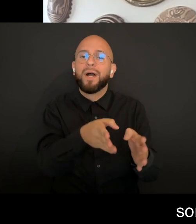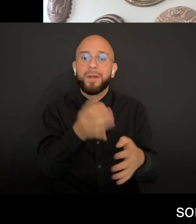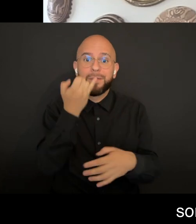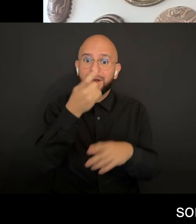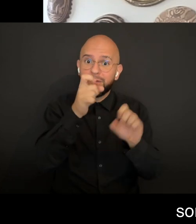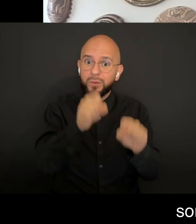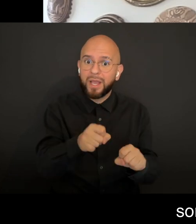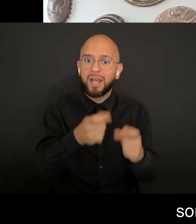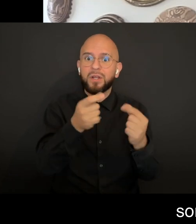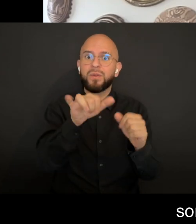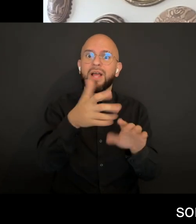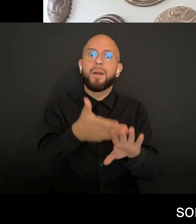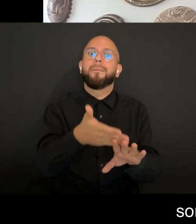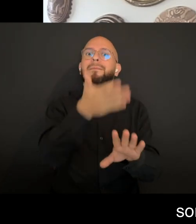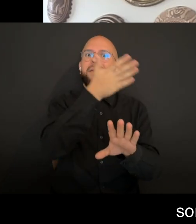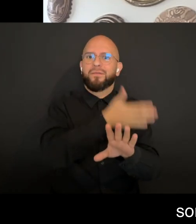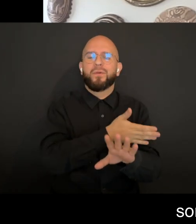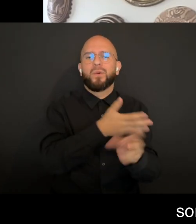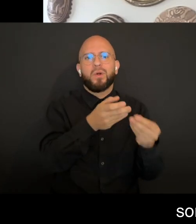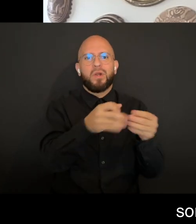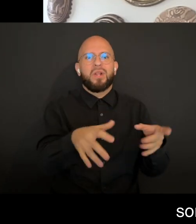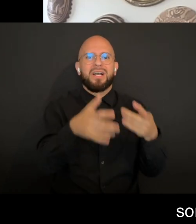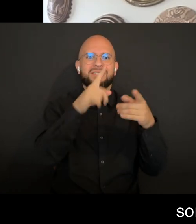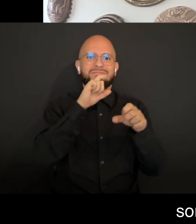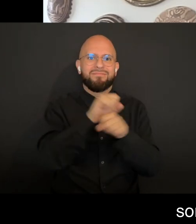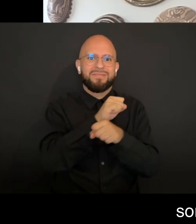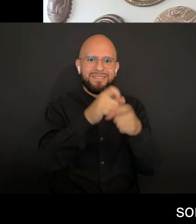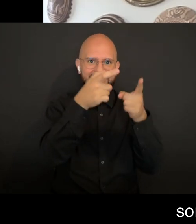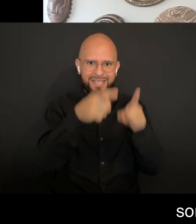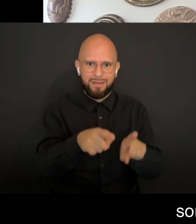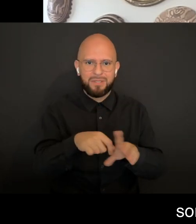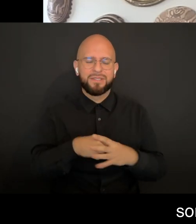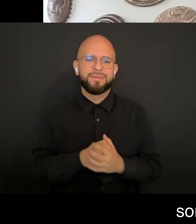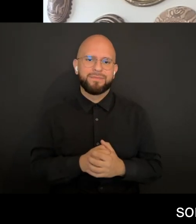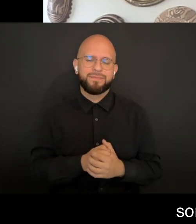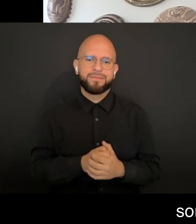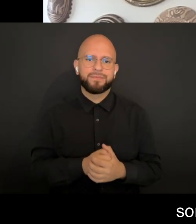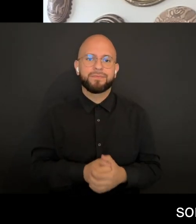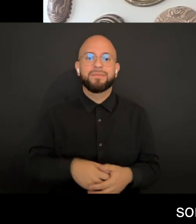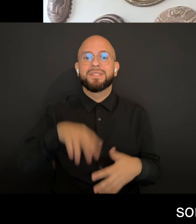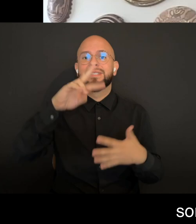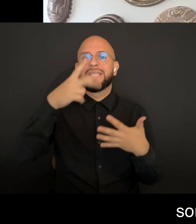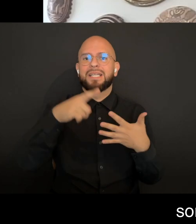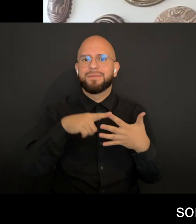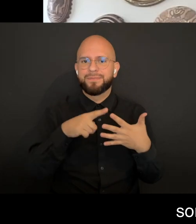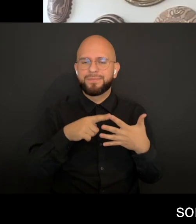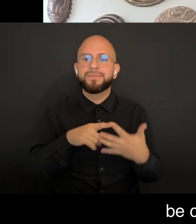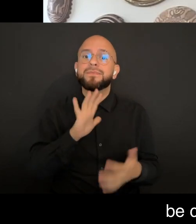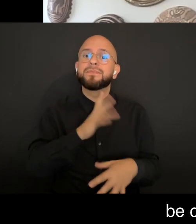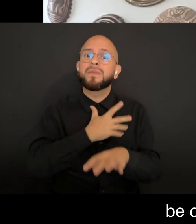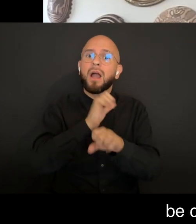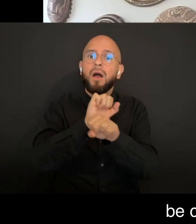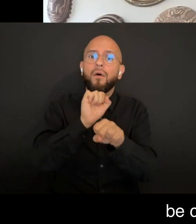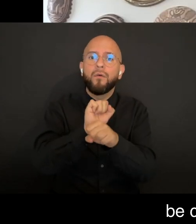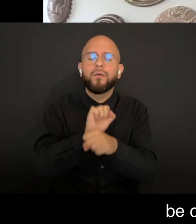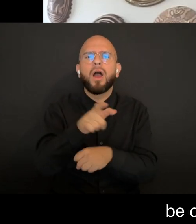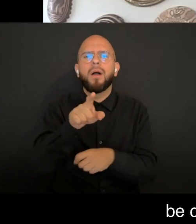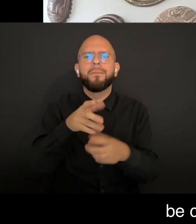it in their own way. If possible, do that before an experience of loss or grief may be coming